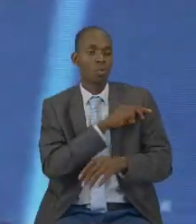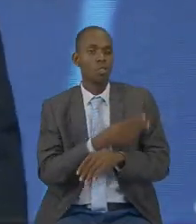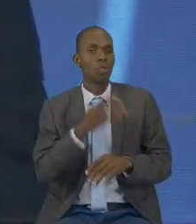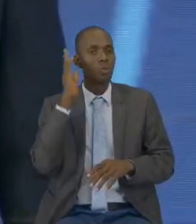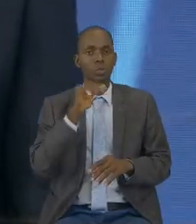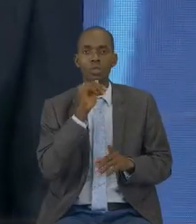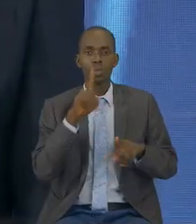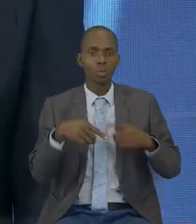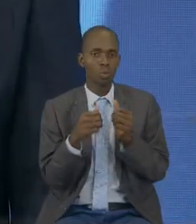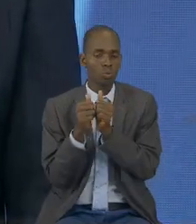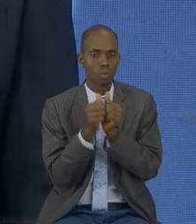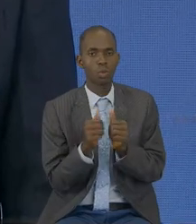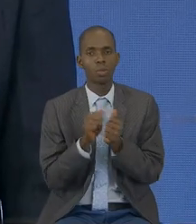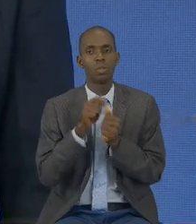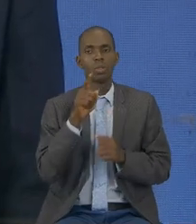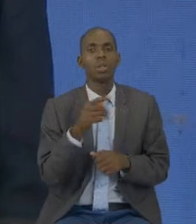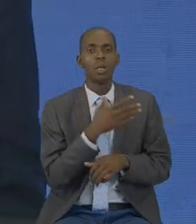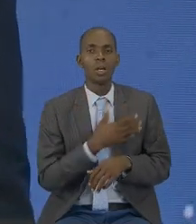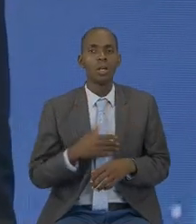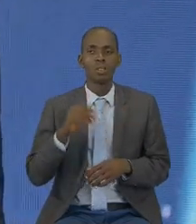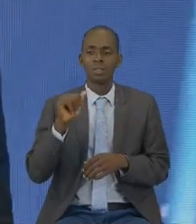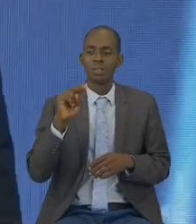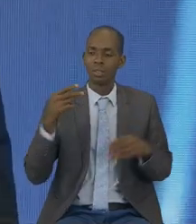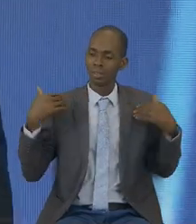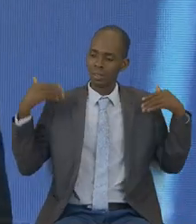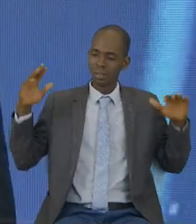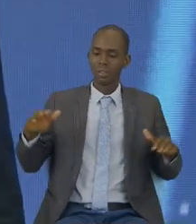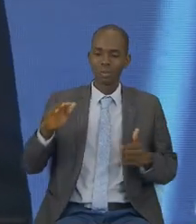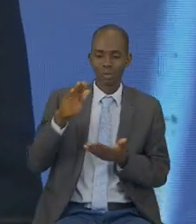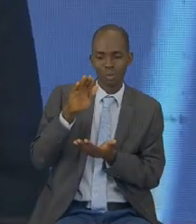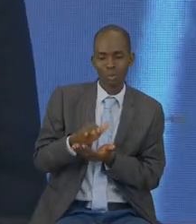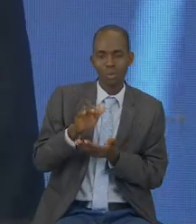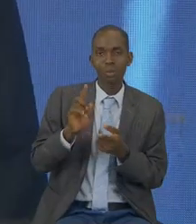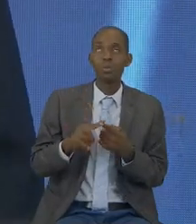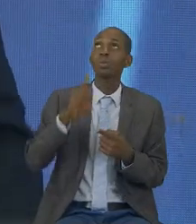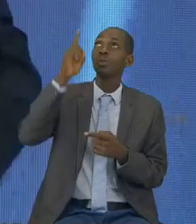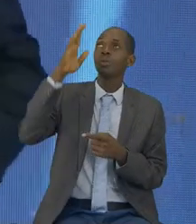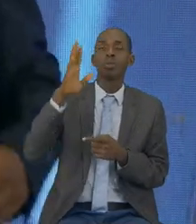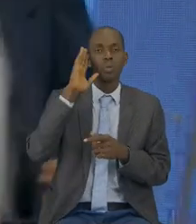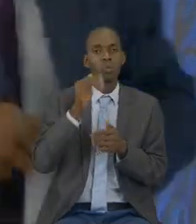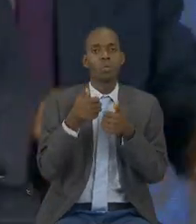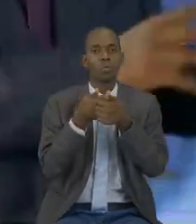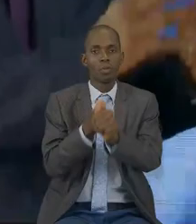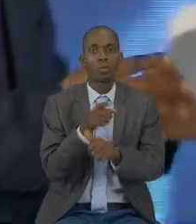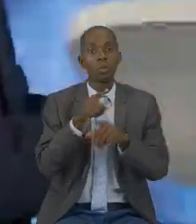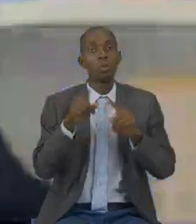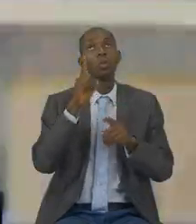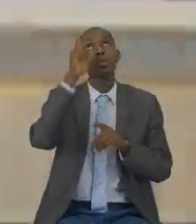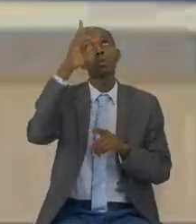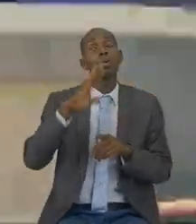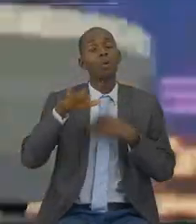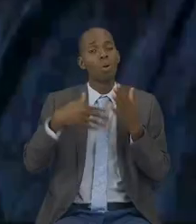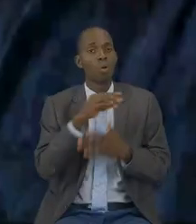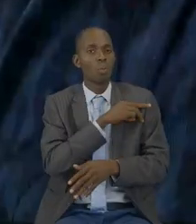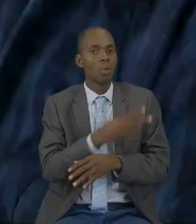An angel inferior to God will go with you, but the Almighty will not go with you. That's why